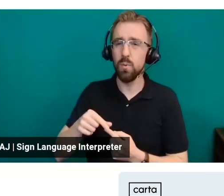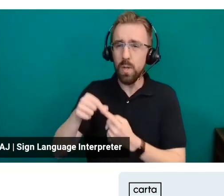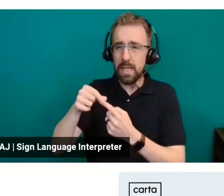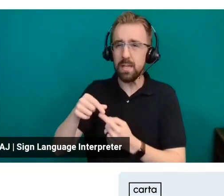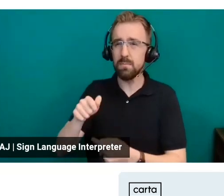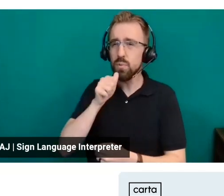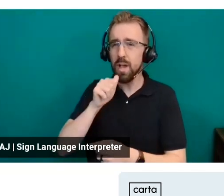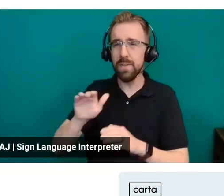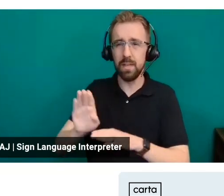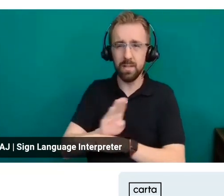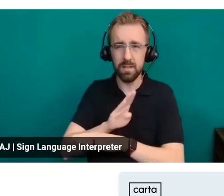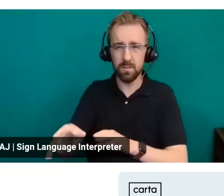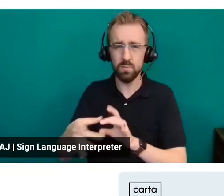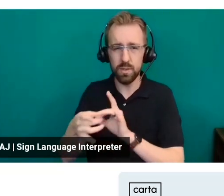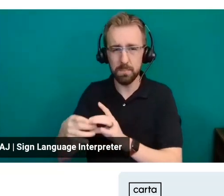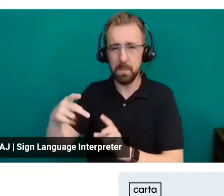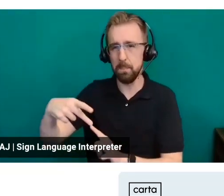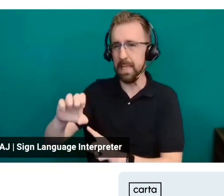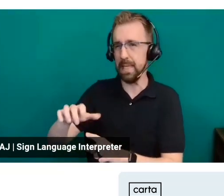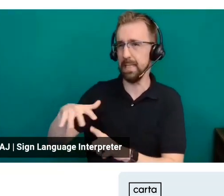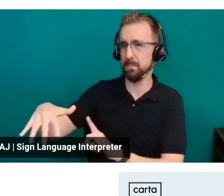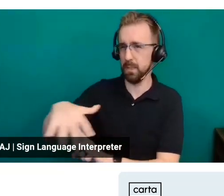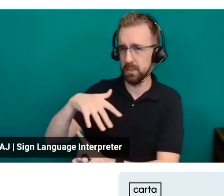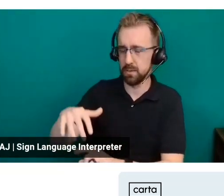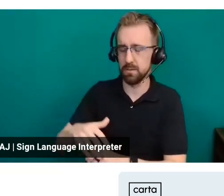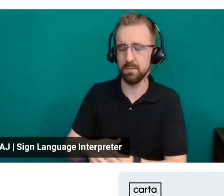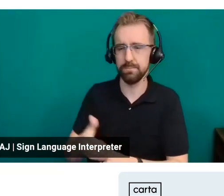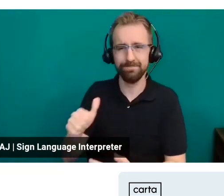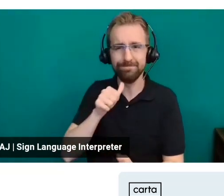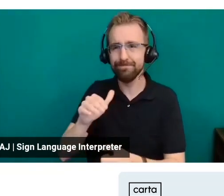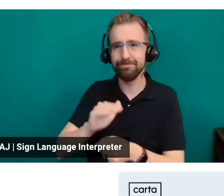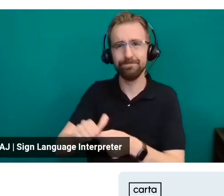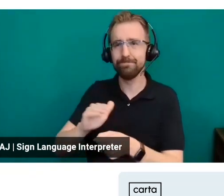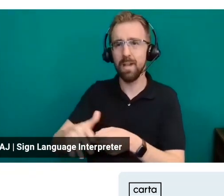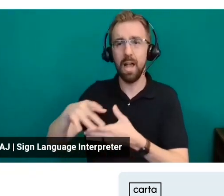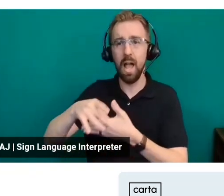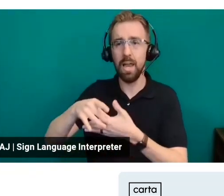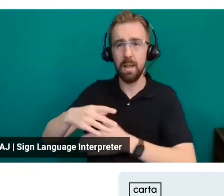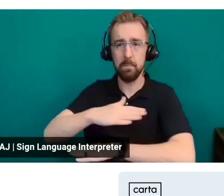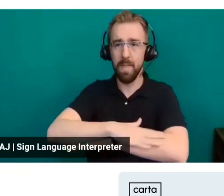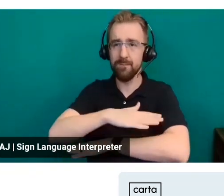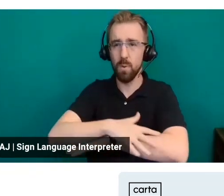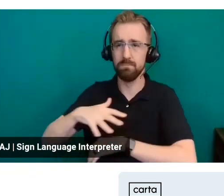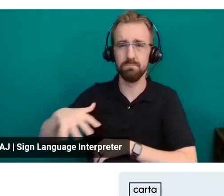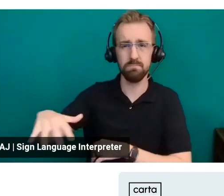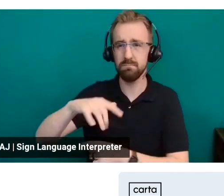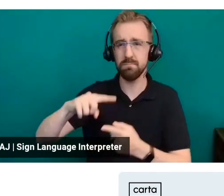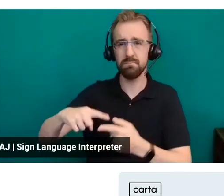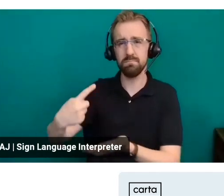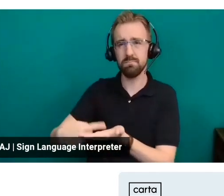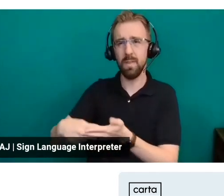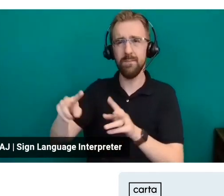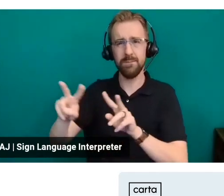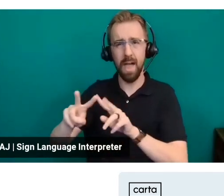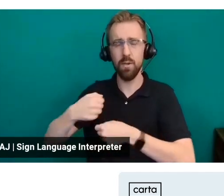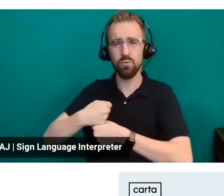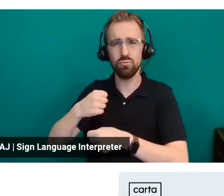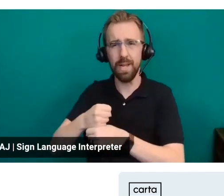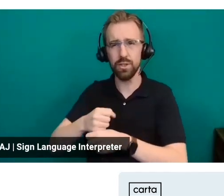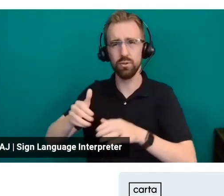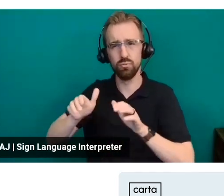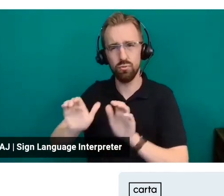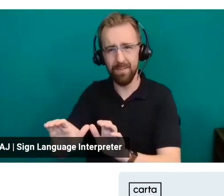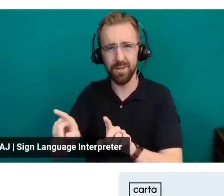equity relationships. Just in the PE space, there aren't enough content platforms out there to talk about value creation drivers